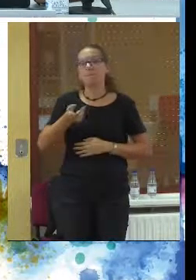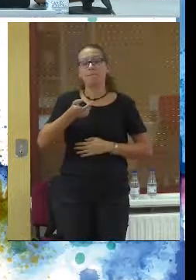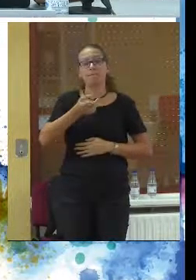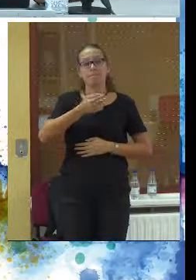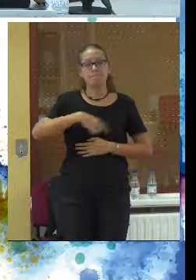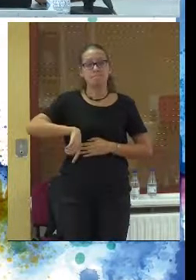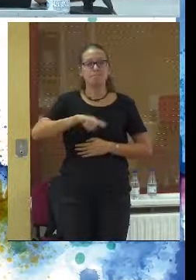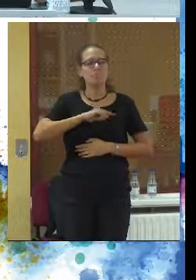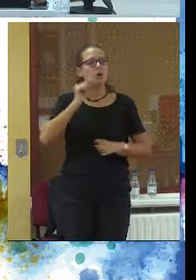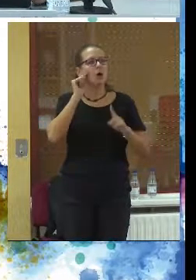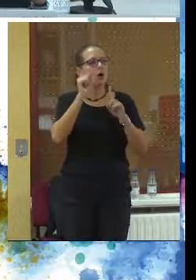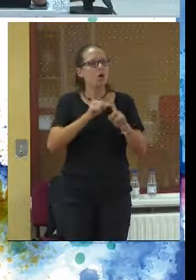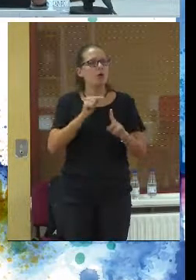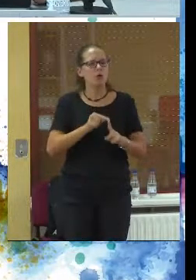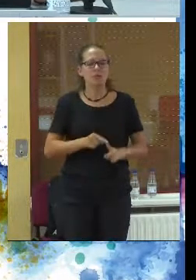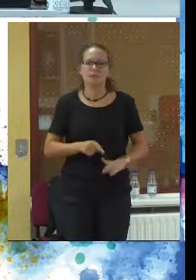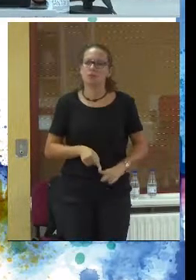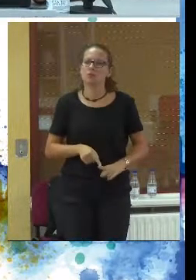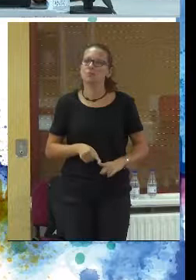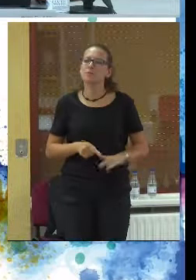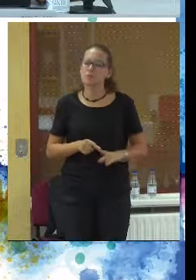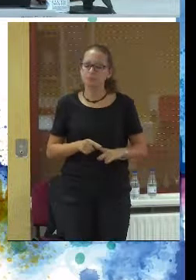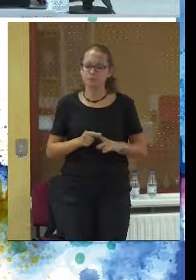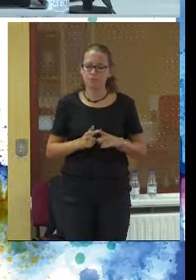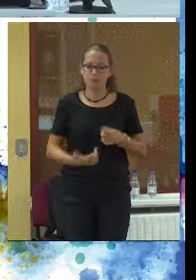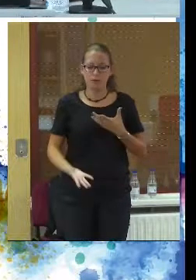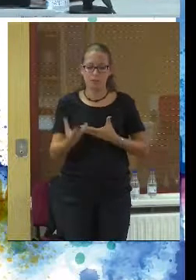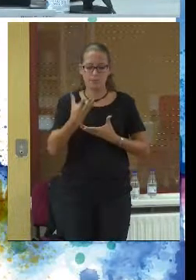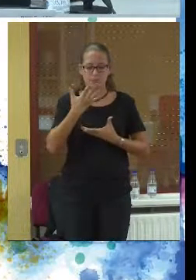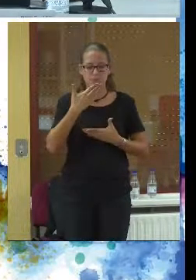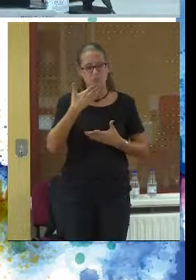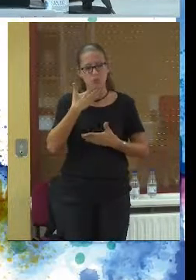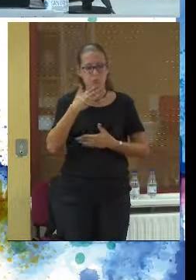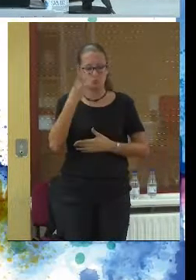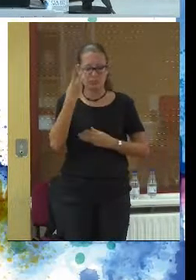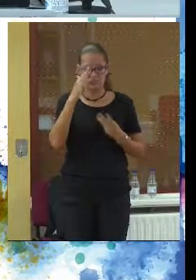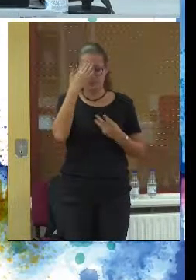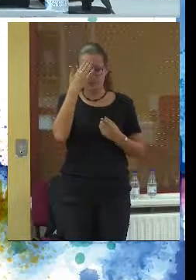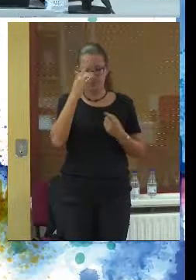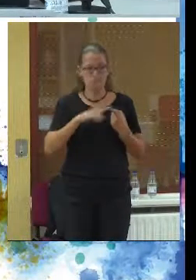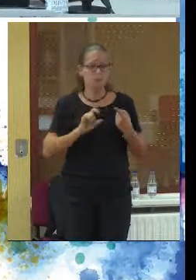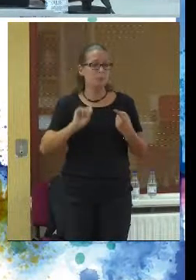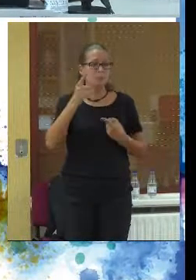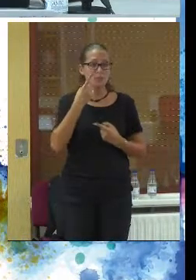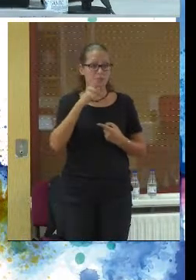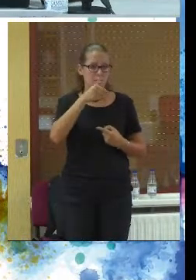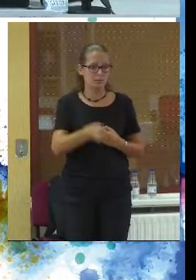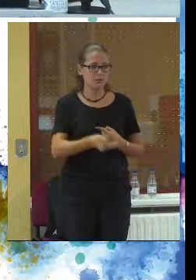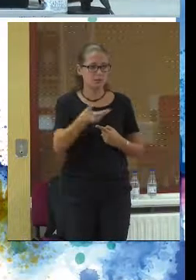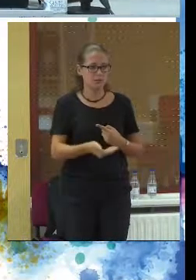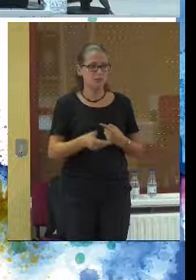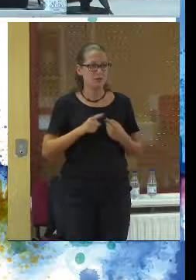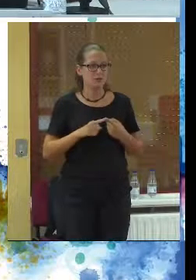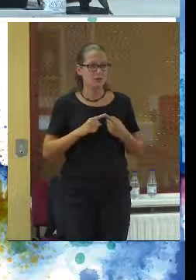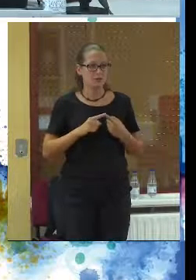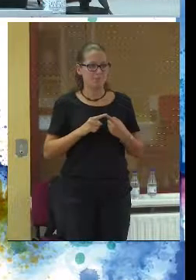We have objectives that at the beginning we framed along 3 lines. The first and most important